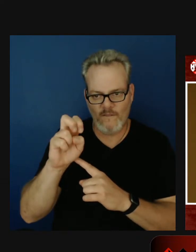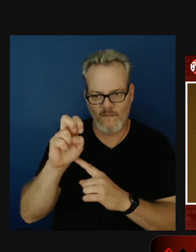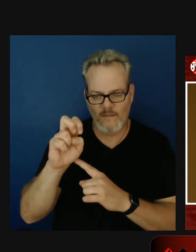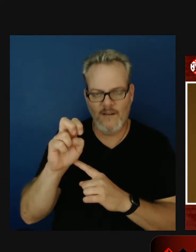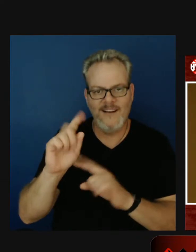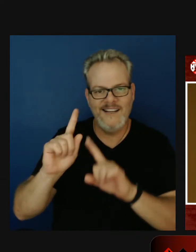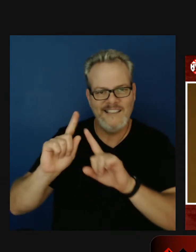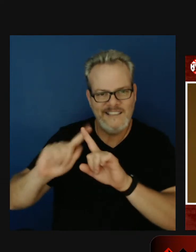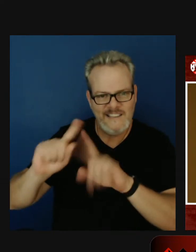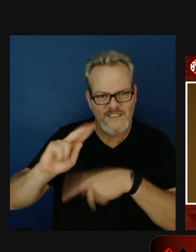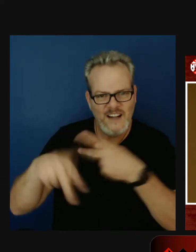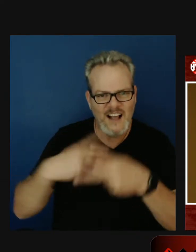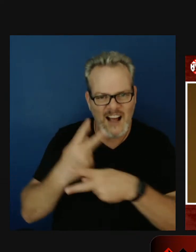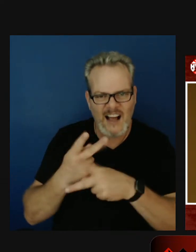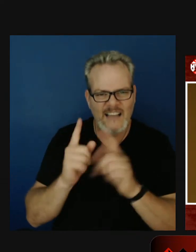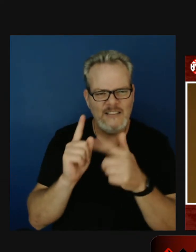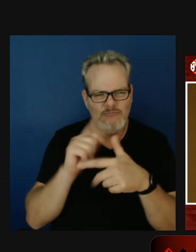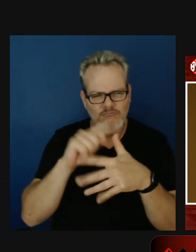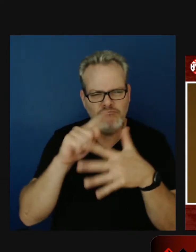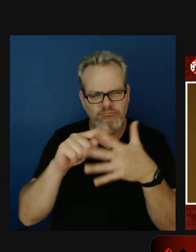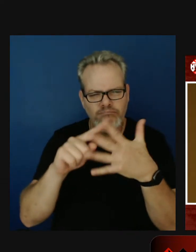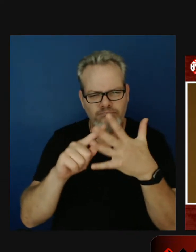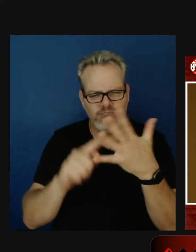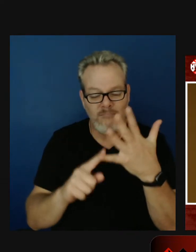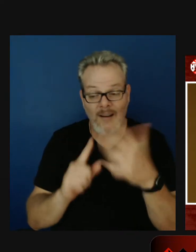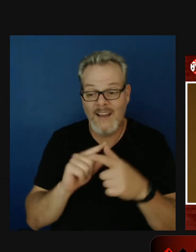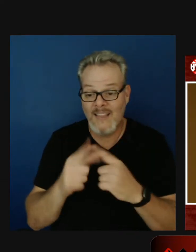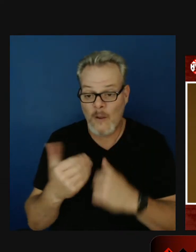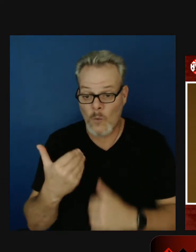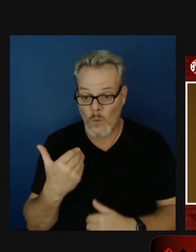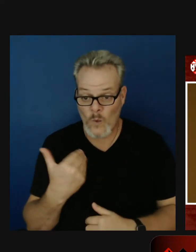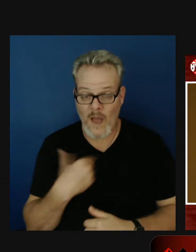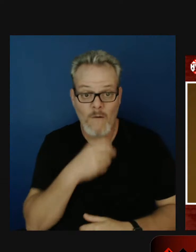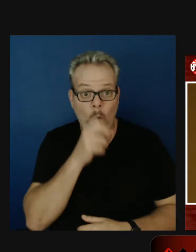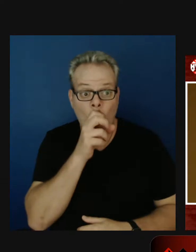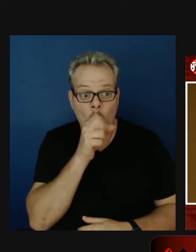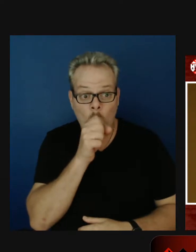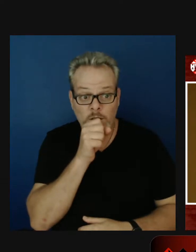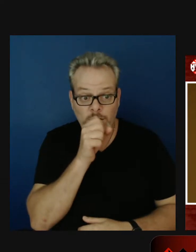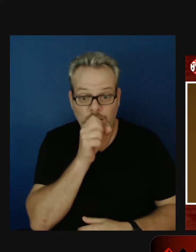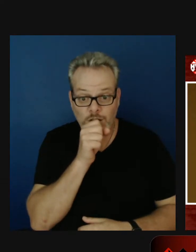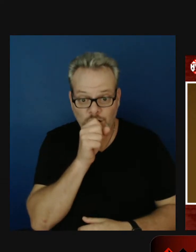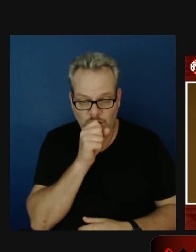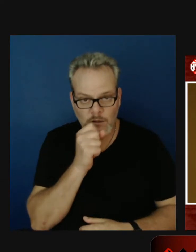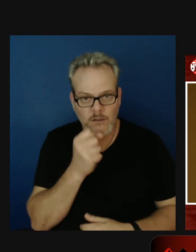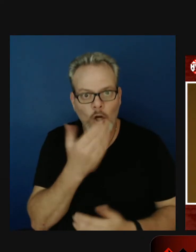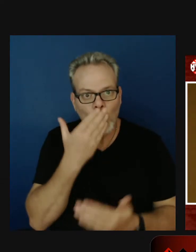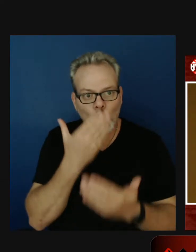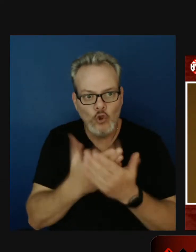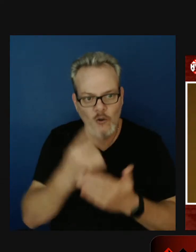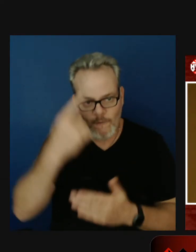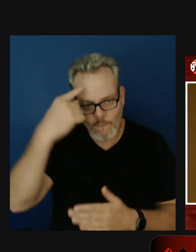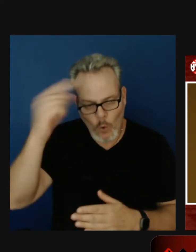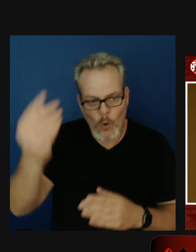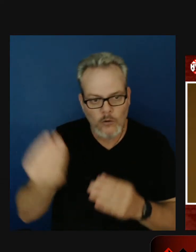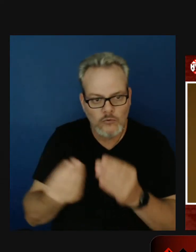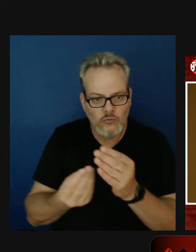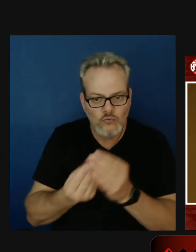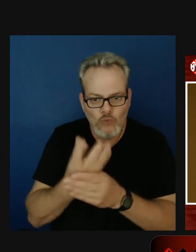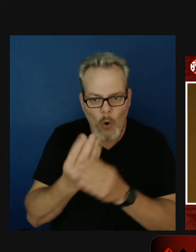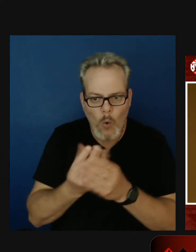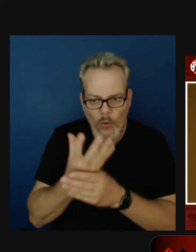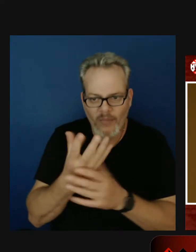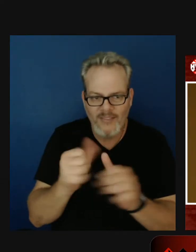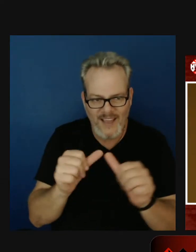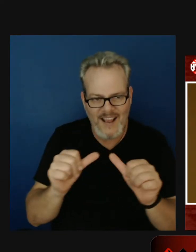that are not in reserve, and then we've got the orange here, which are good for rangeland for cattle and